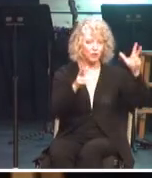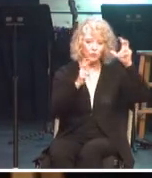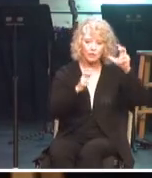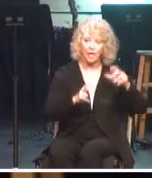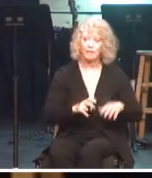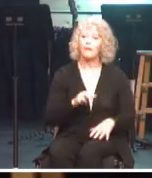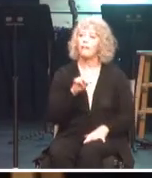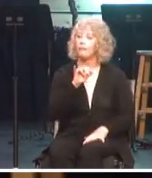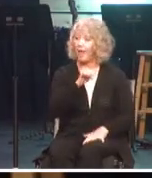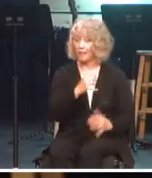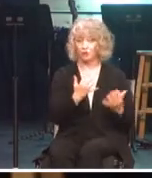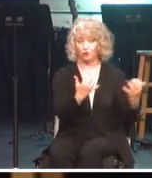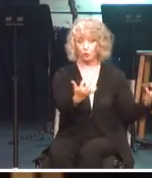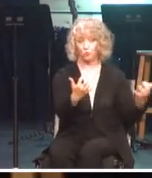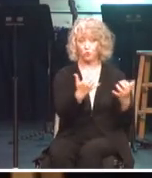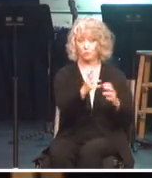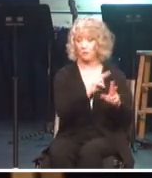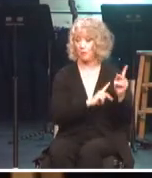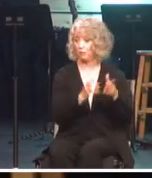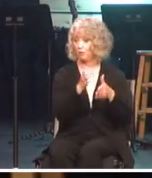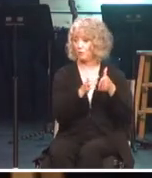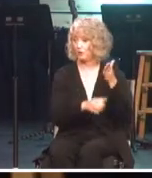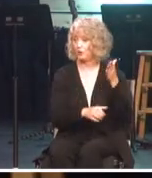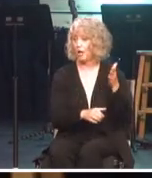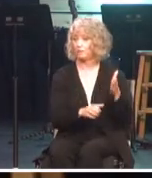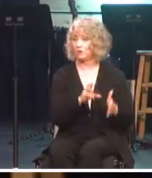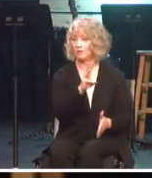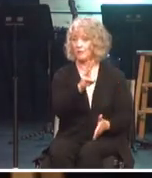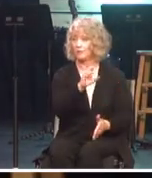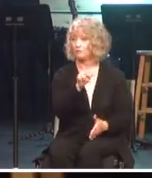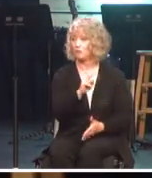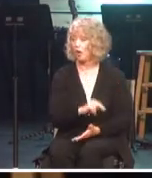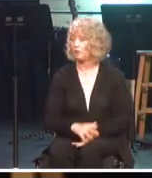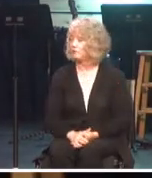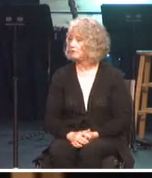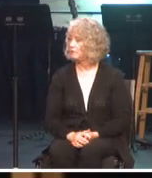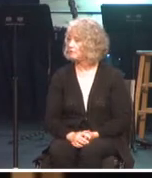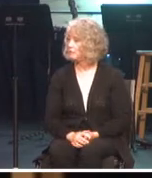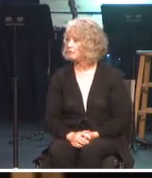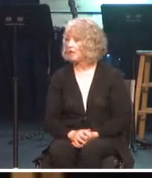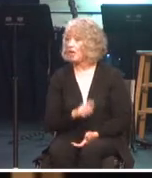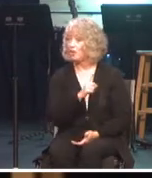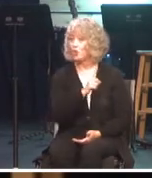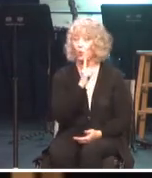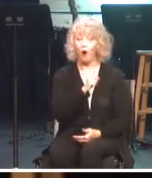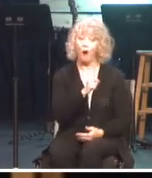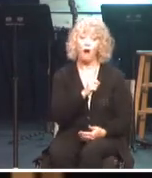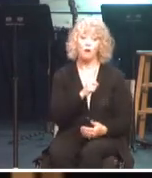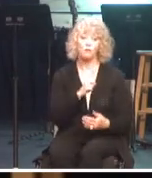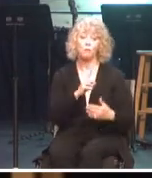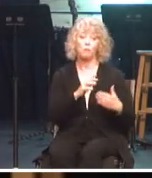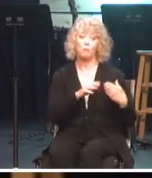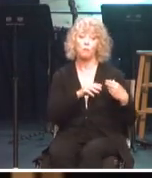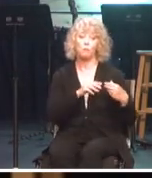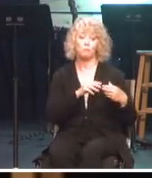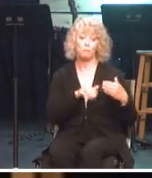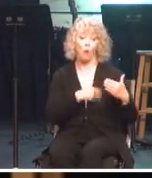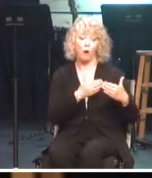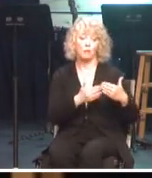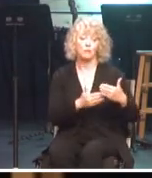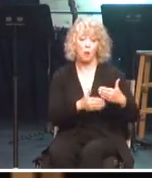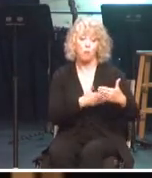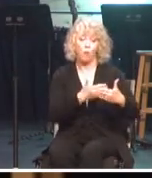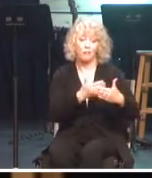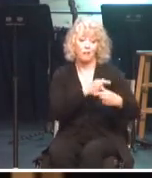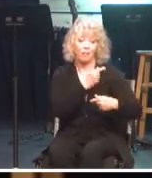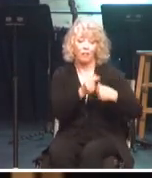That's this crowd in John chapter 6. They're the physical descendants of Abraham. They're the